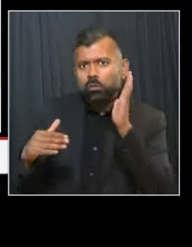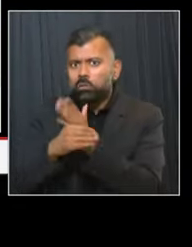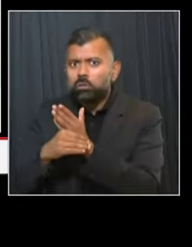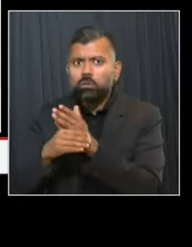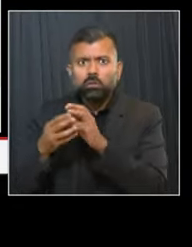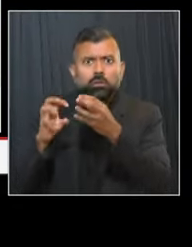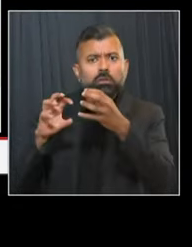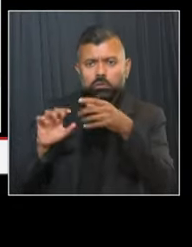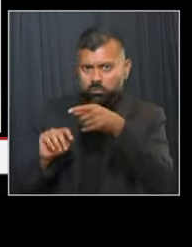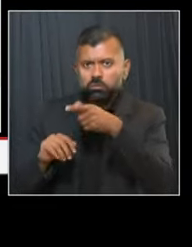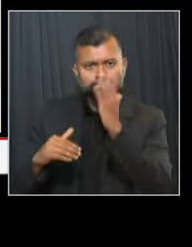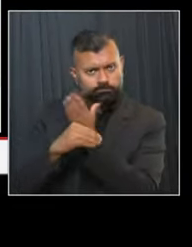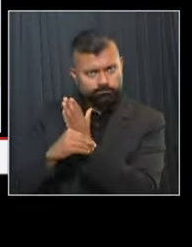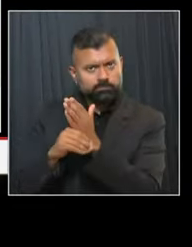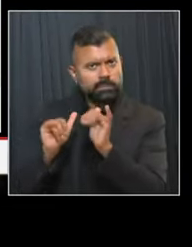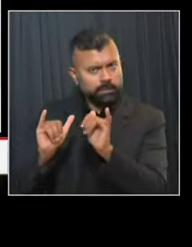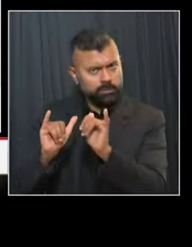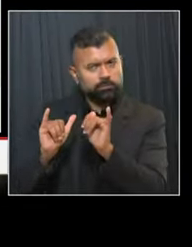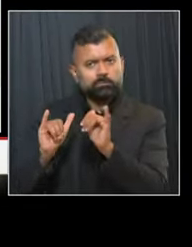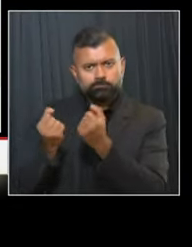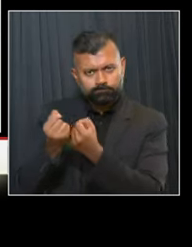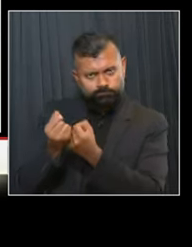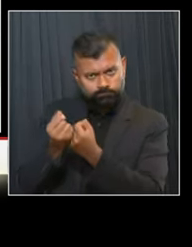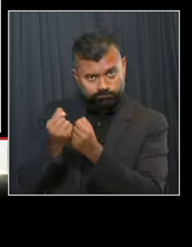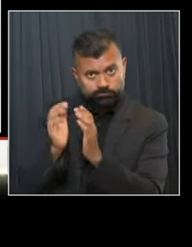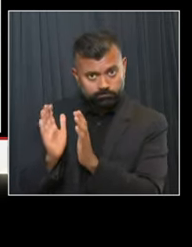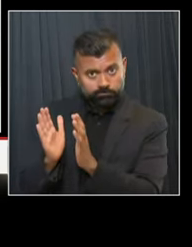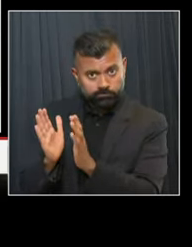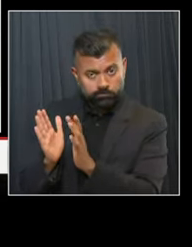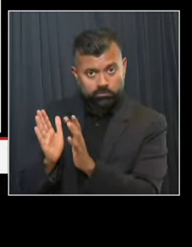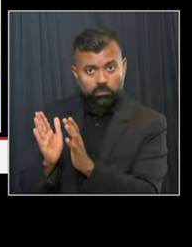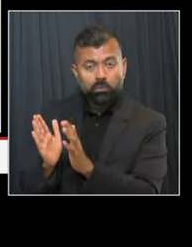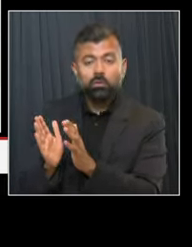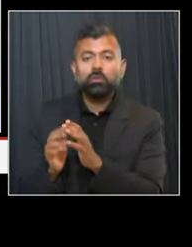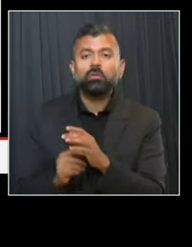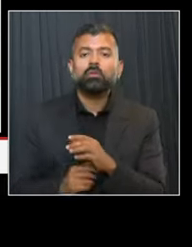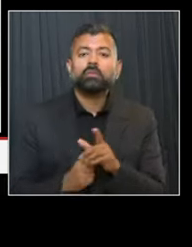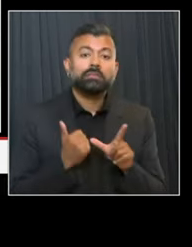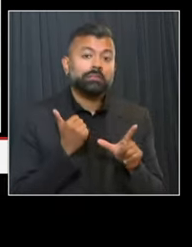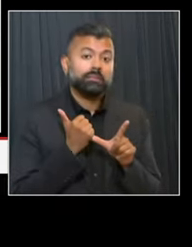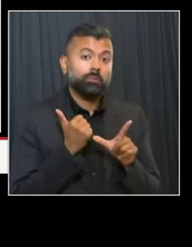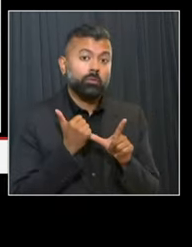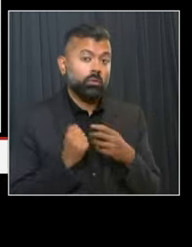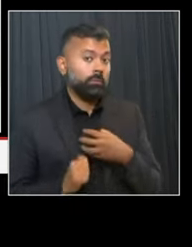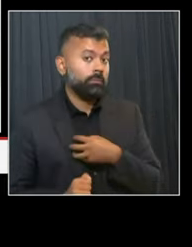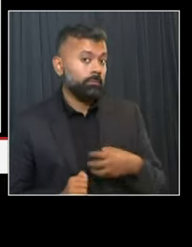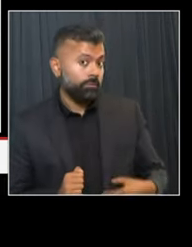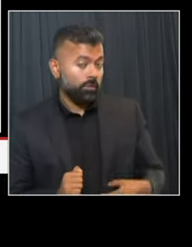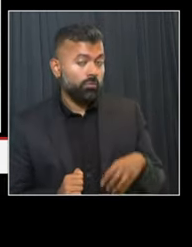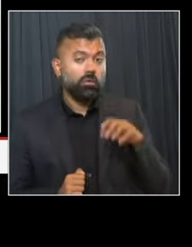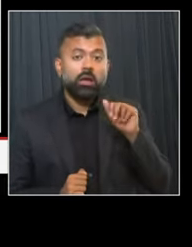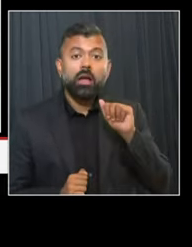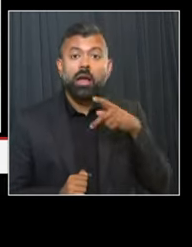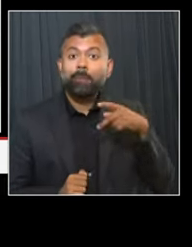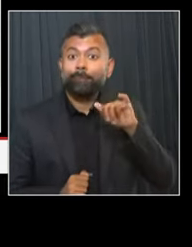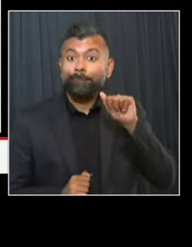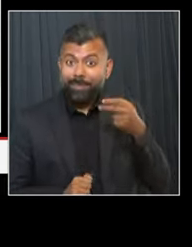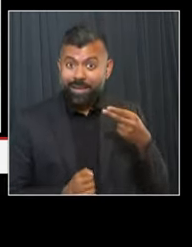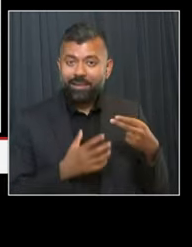say Deputy Mayor Pia and Chief Smith have even more recently shared with